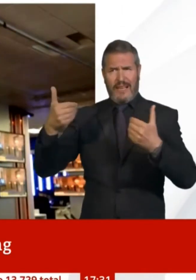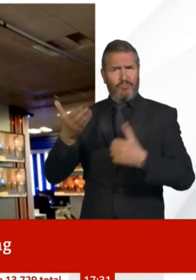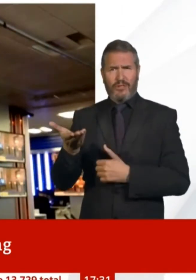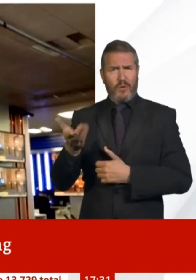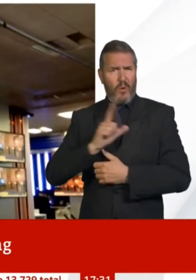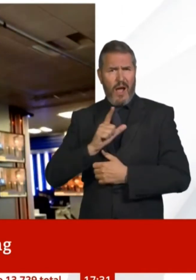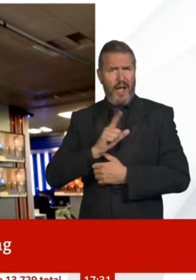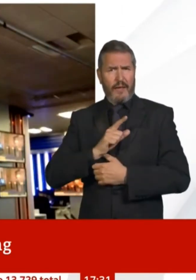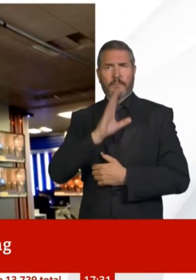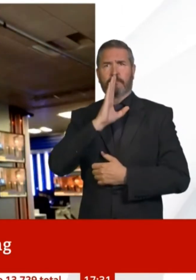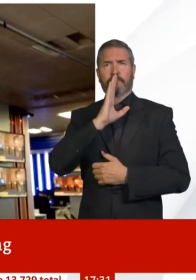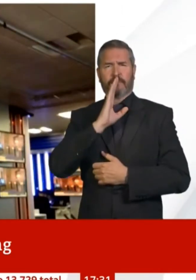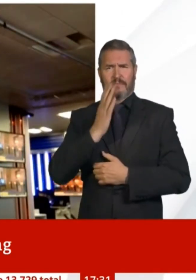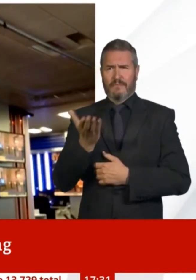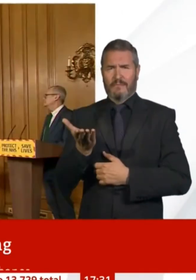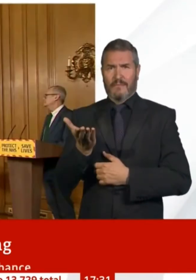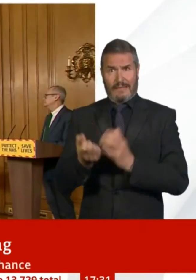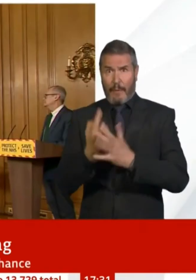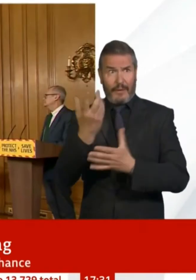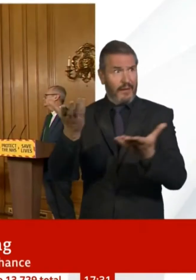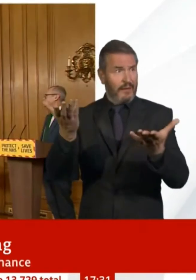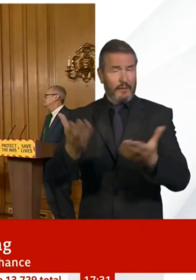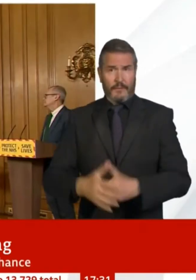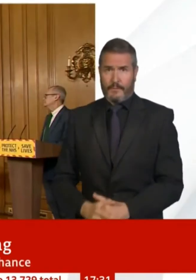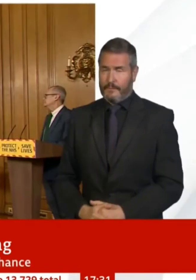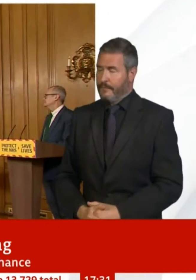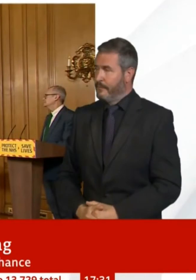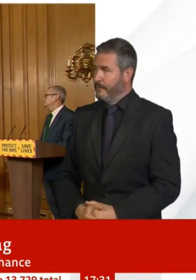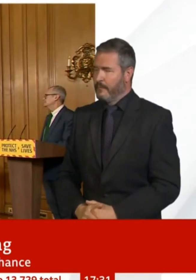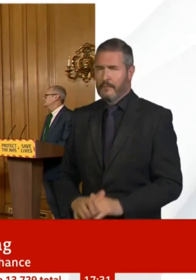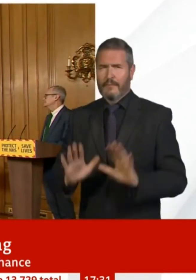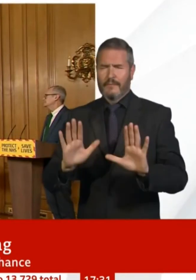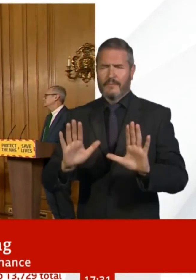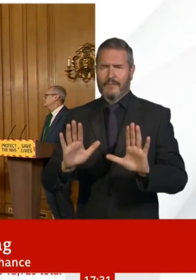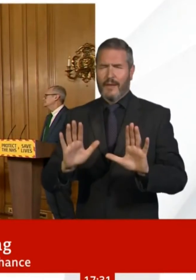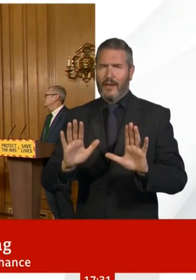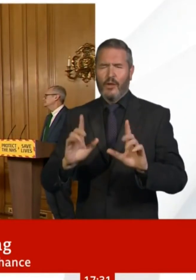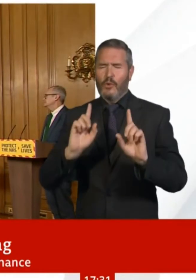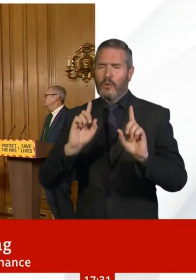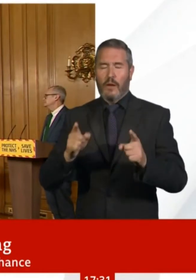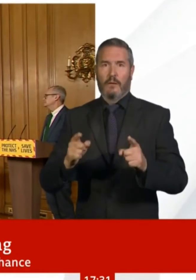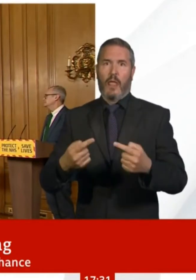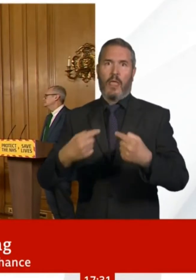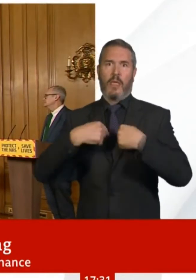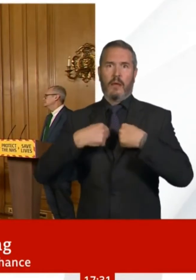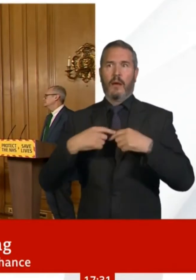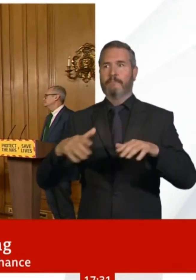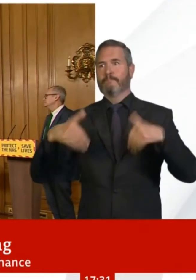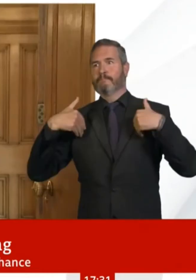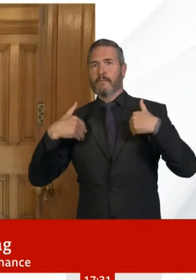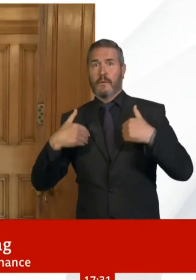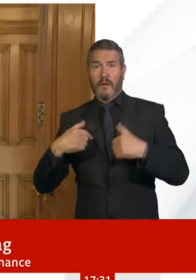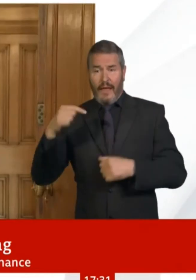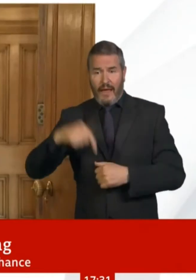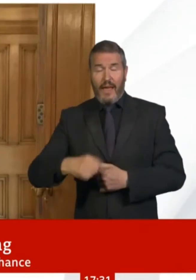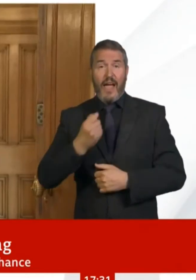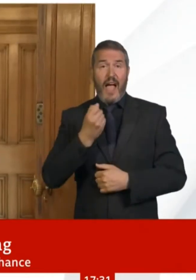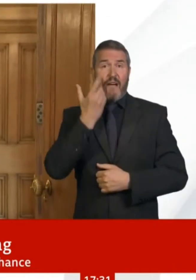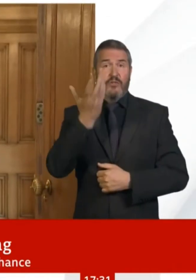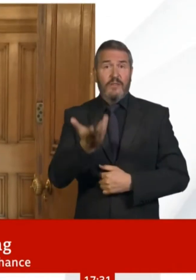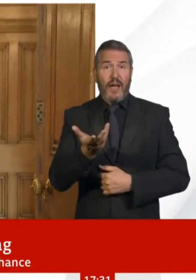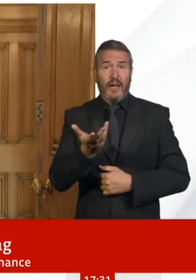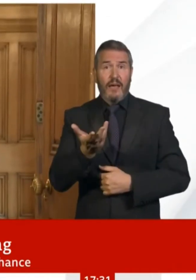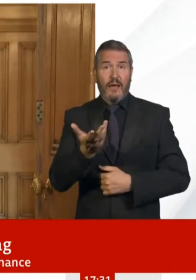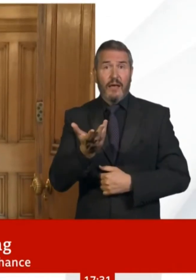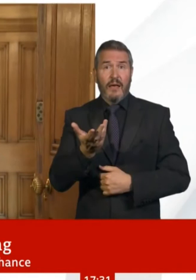debate, given that it's happening anyway? I don't think we can be accused of absenting ourselves from the debate. We turn up to these Downing Street press conferences.